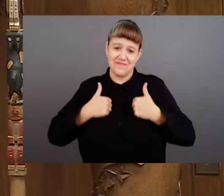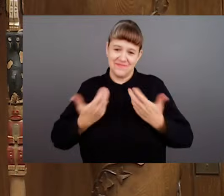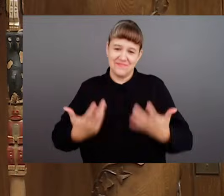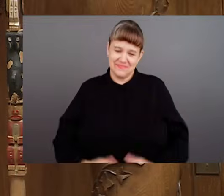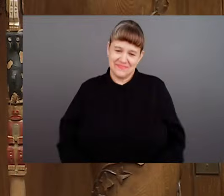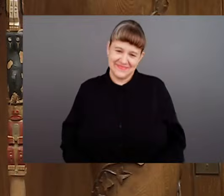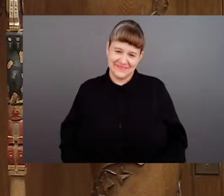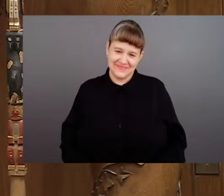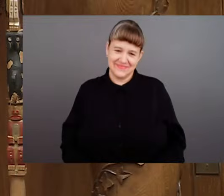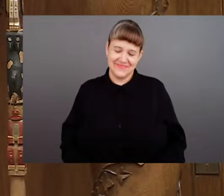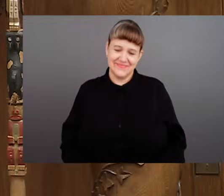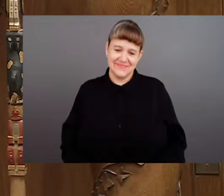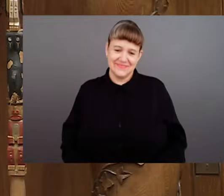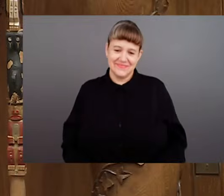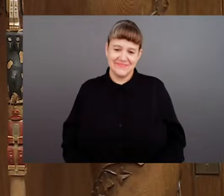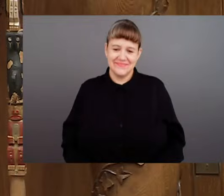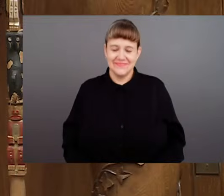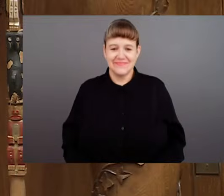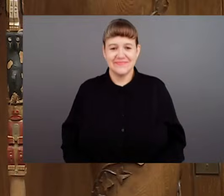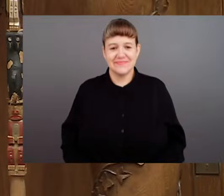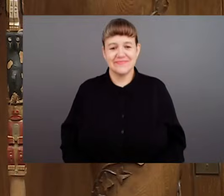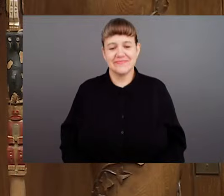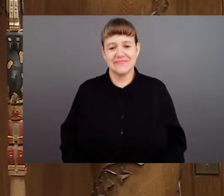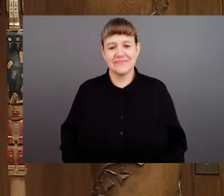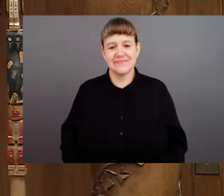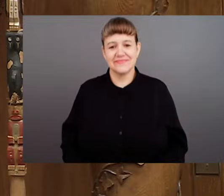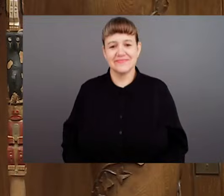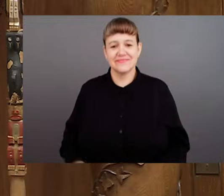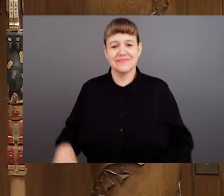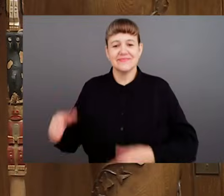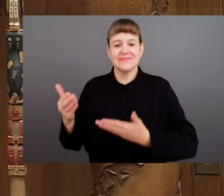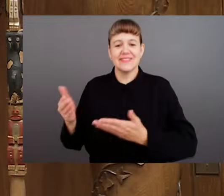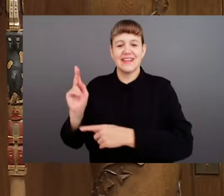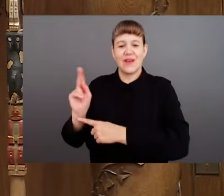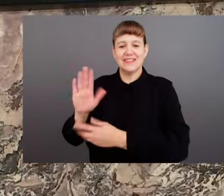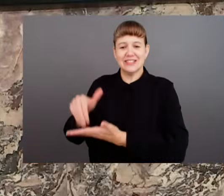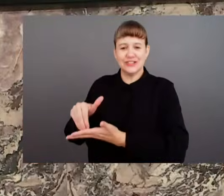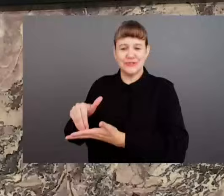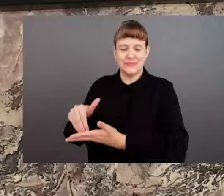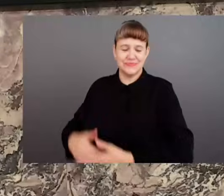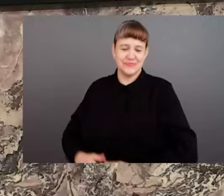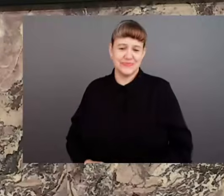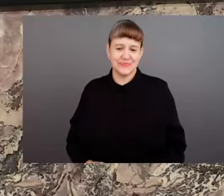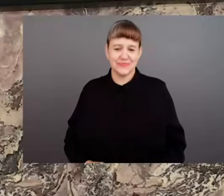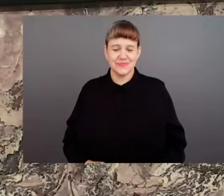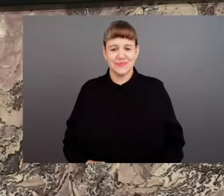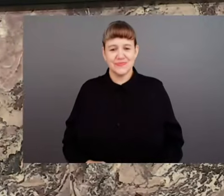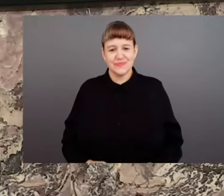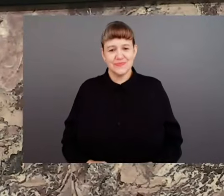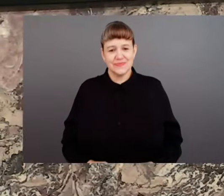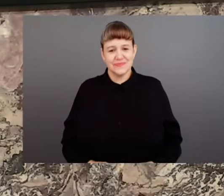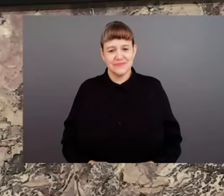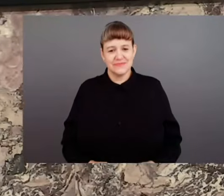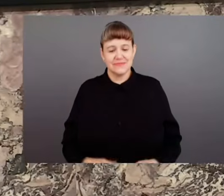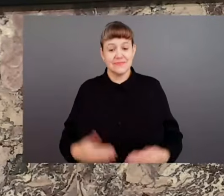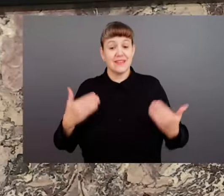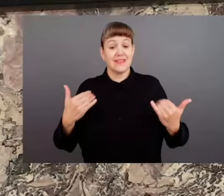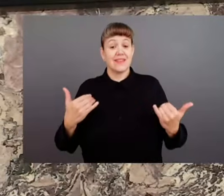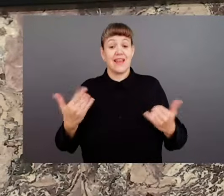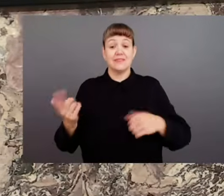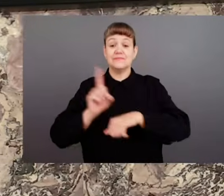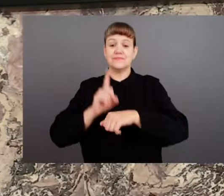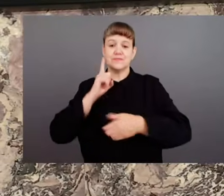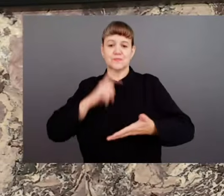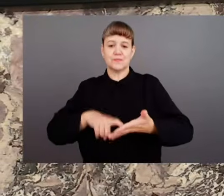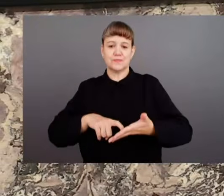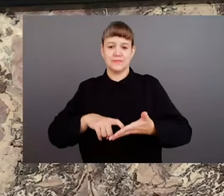Member for Kelowna Centre. Thank you, Honourable Speaker. Today I rise to recognize PANS Pandas Awareness Day and to shine a light on a